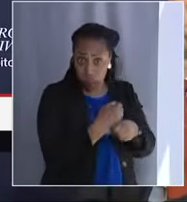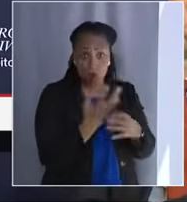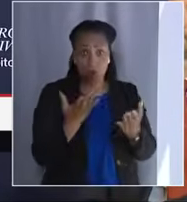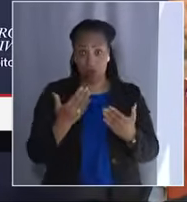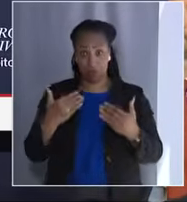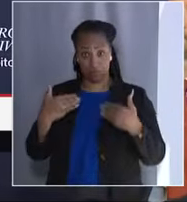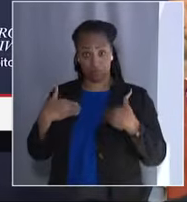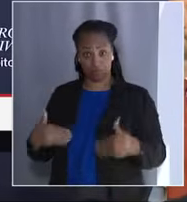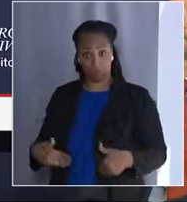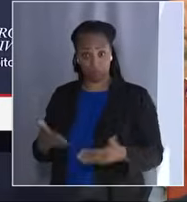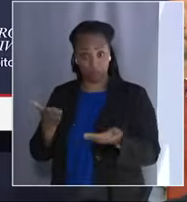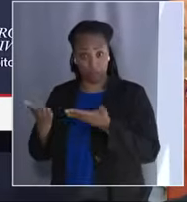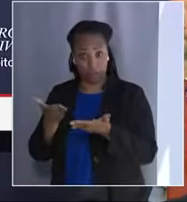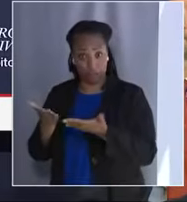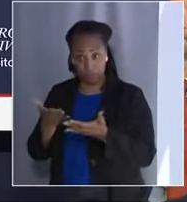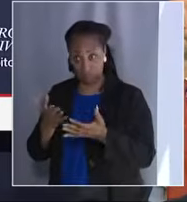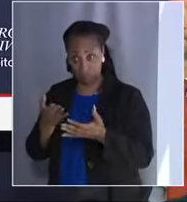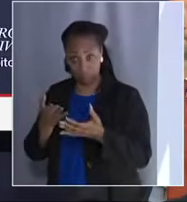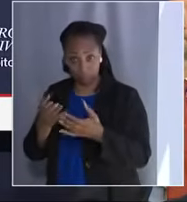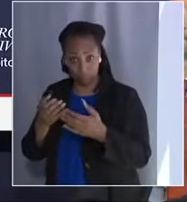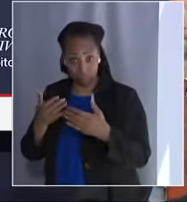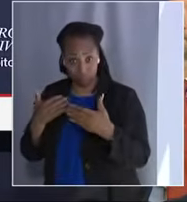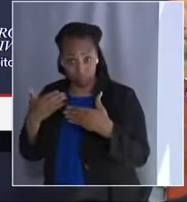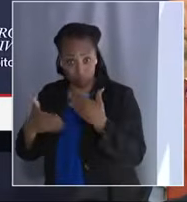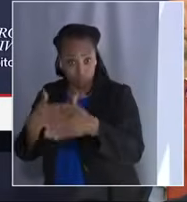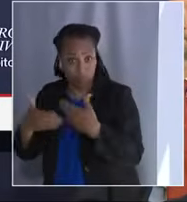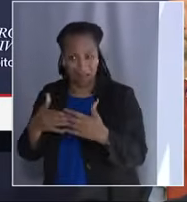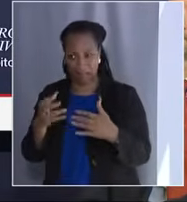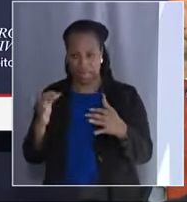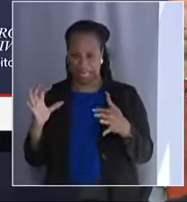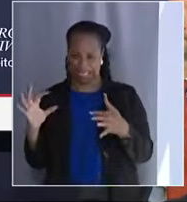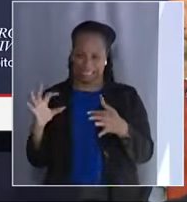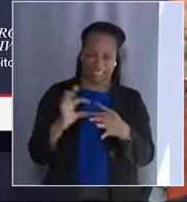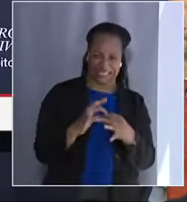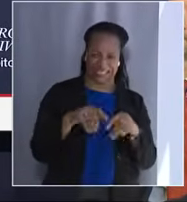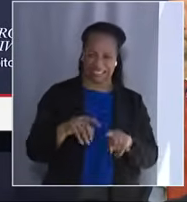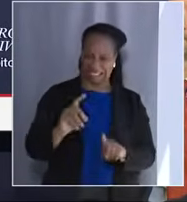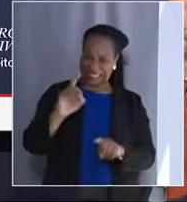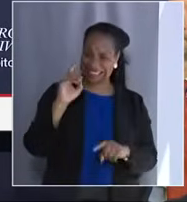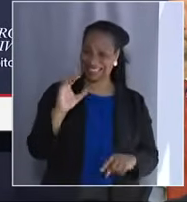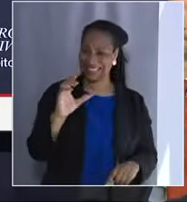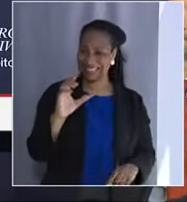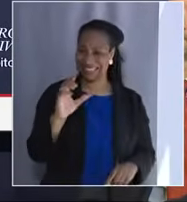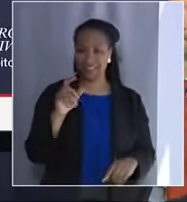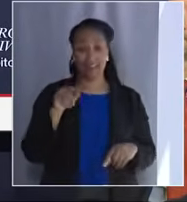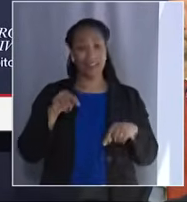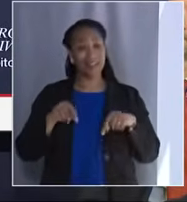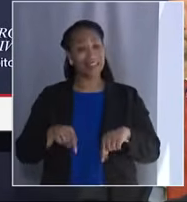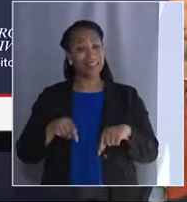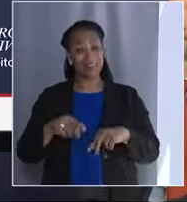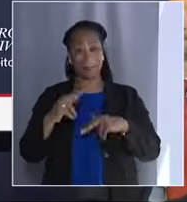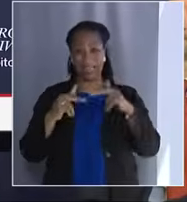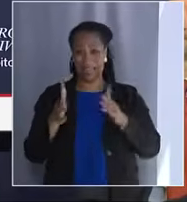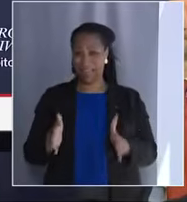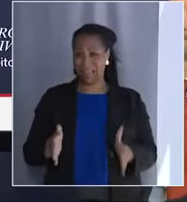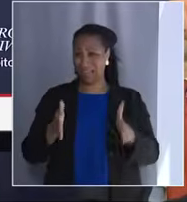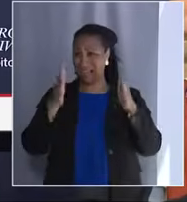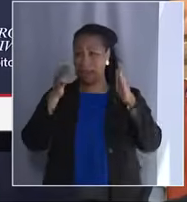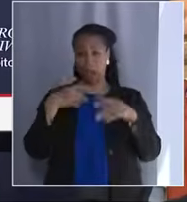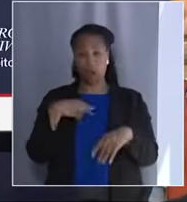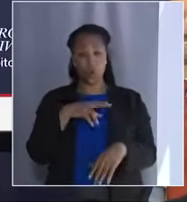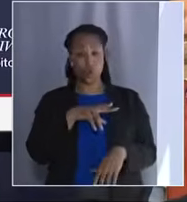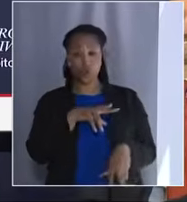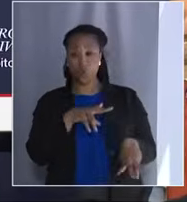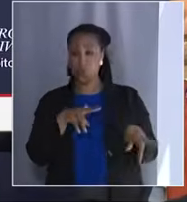you're doing. And the building itself, it looks amazing. It's been known by some as the Darth Vader